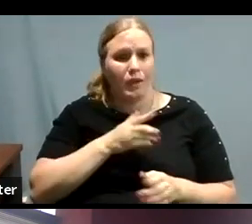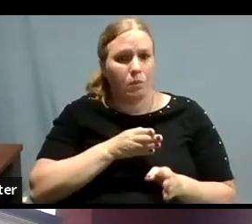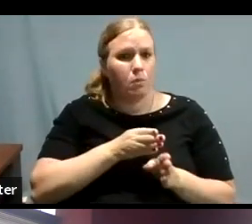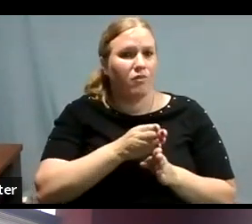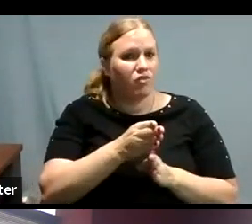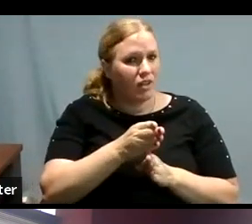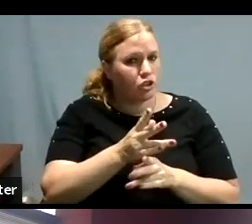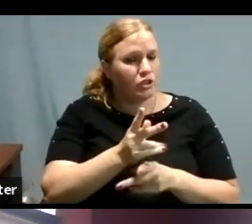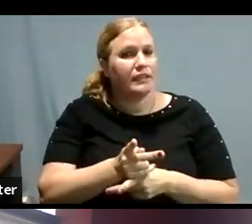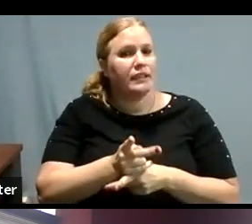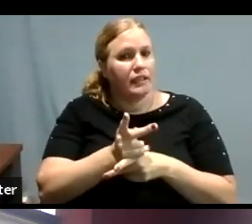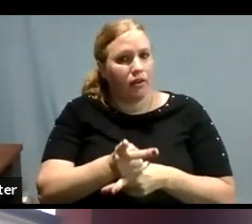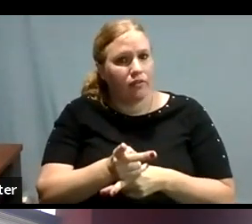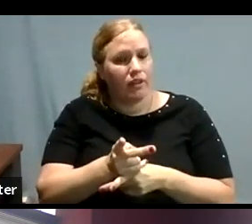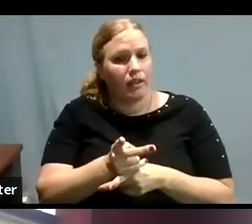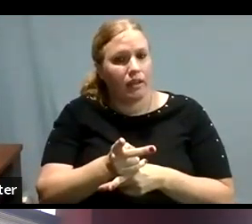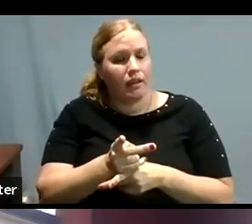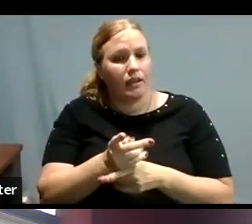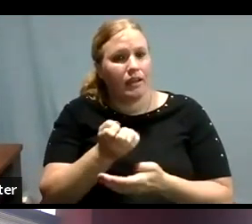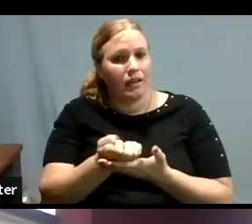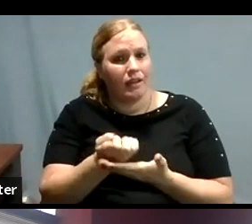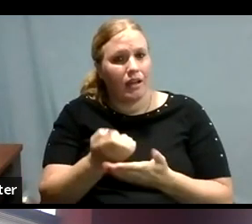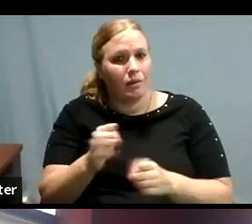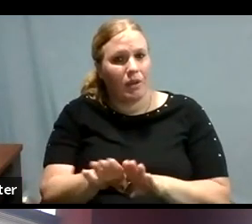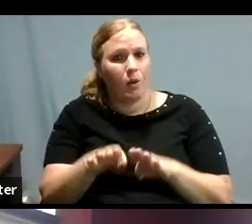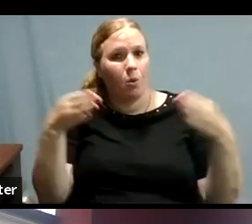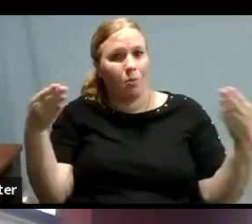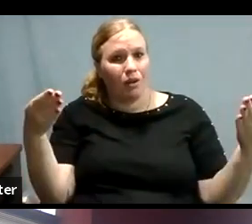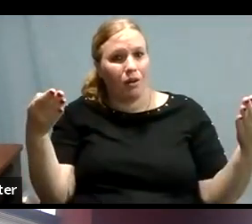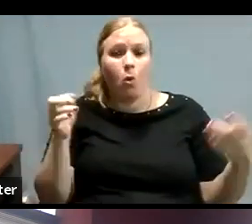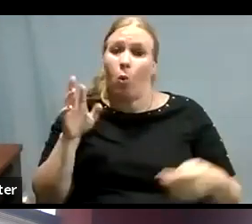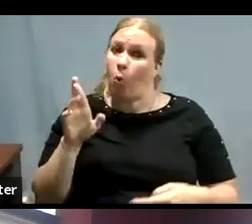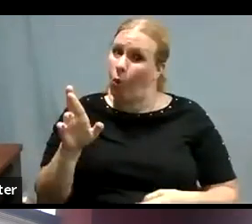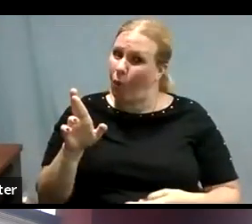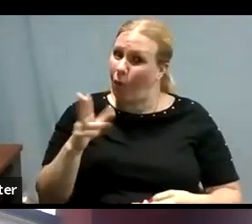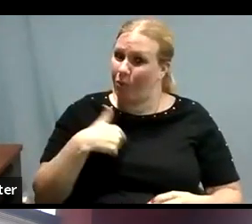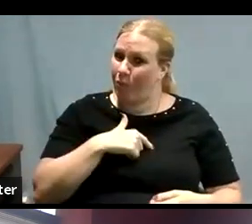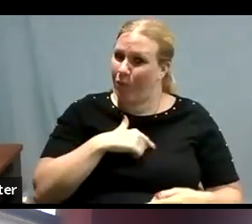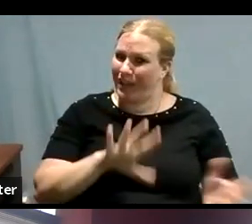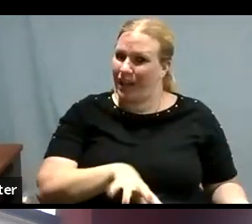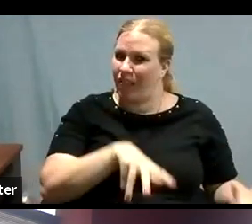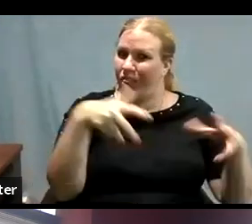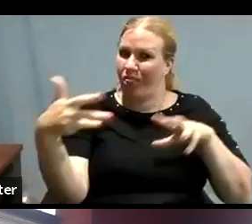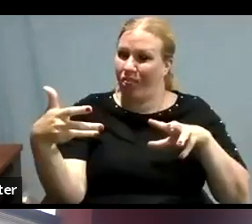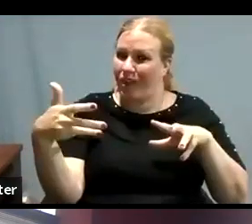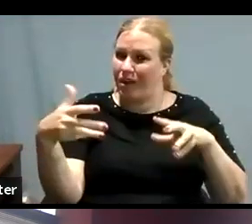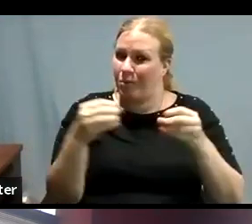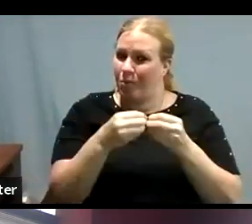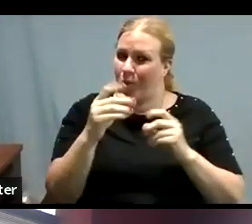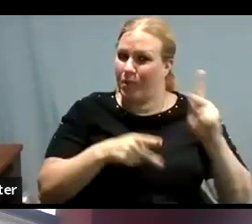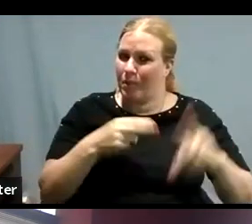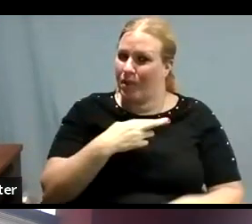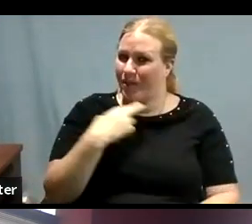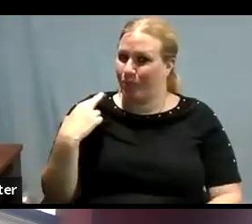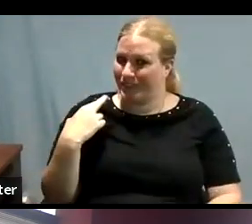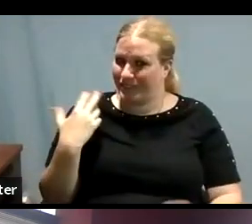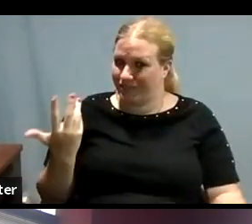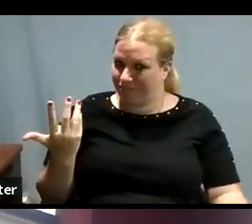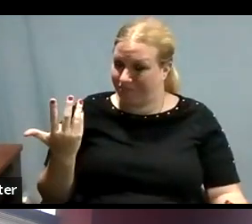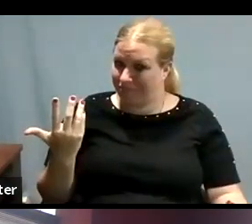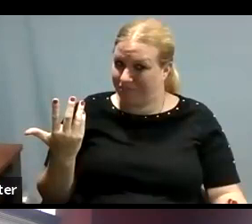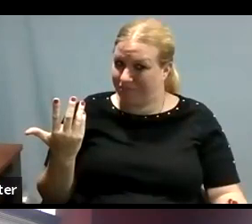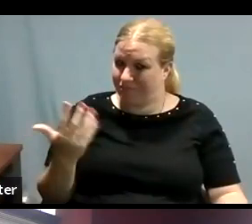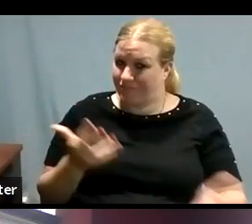economy, or we could really screw this thing up and put many more people at risk. It's a